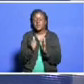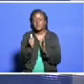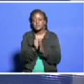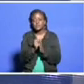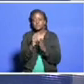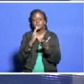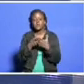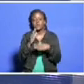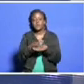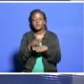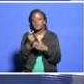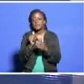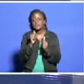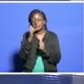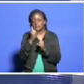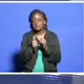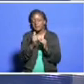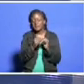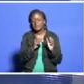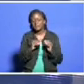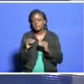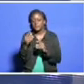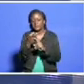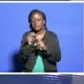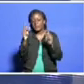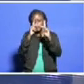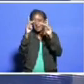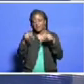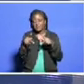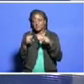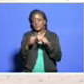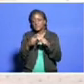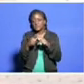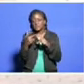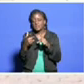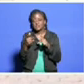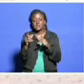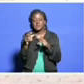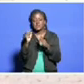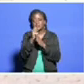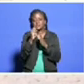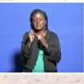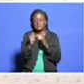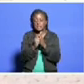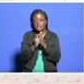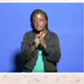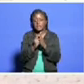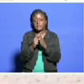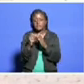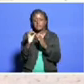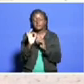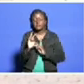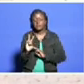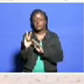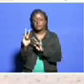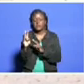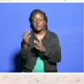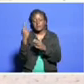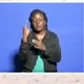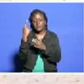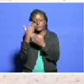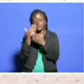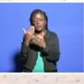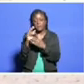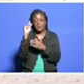Parliament to his televised state funeral. Day for the Bahamas as former Governor General, former Deputy